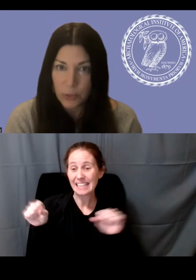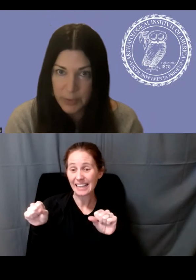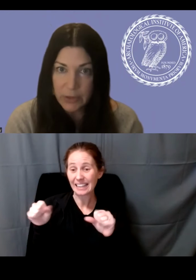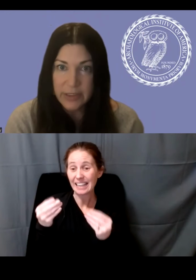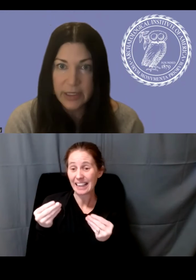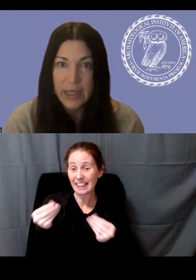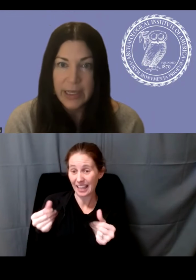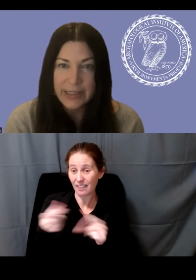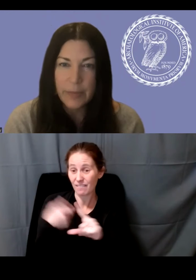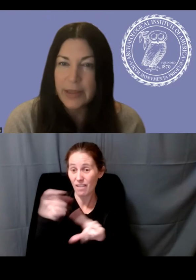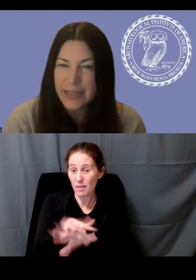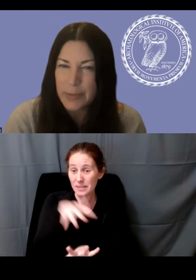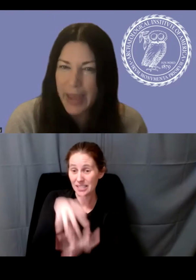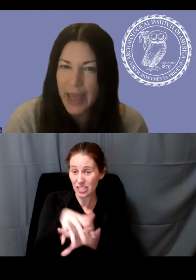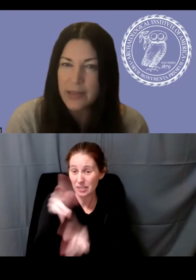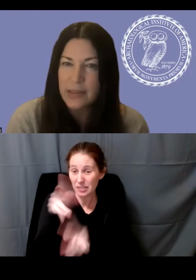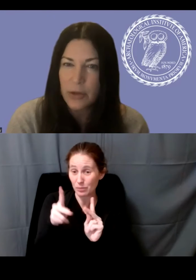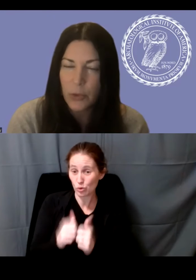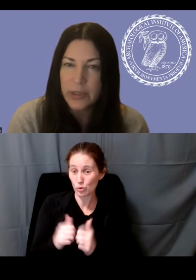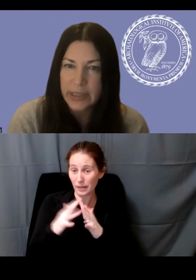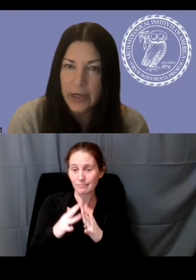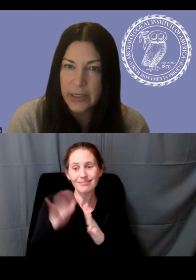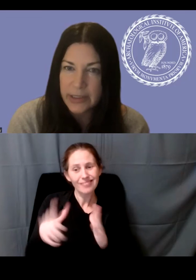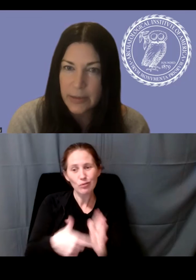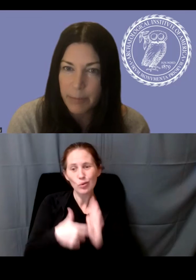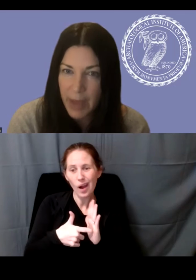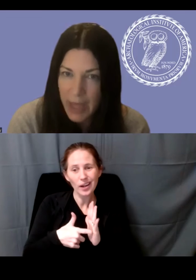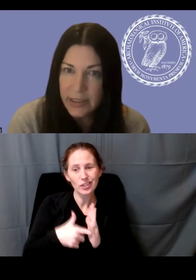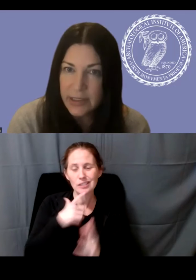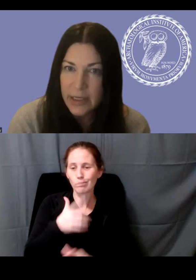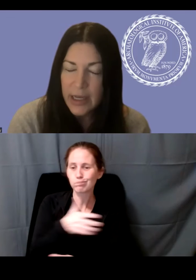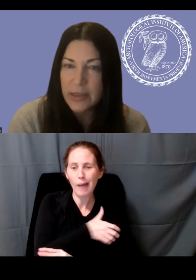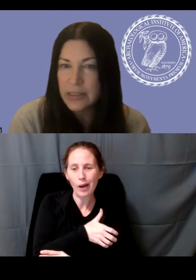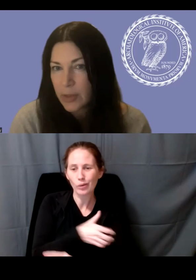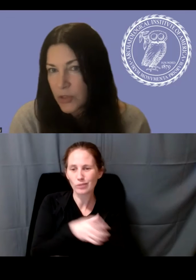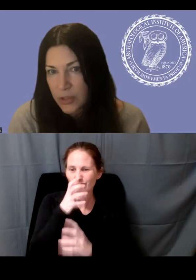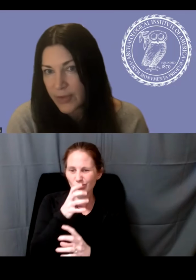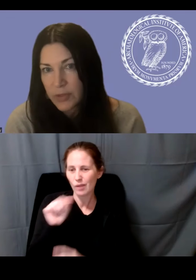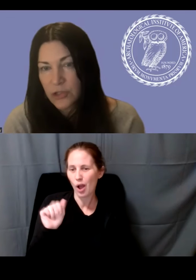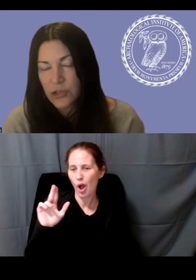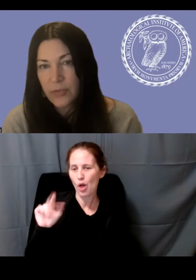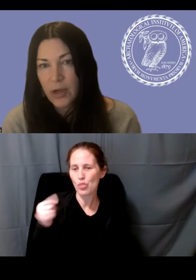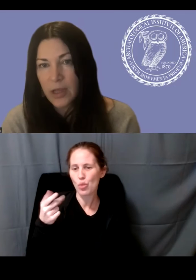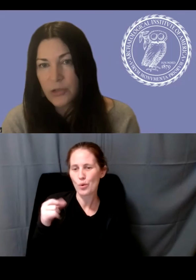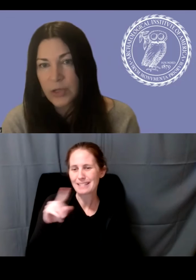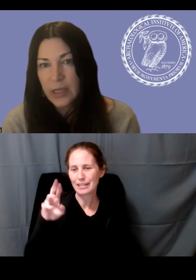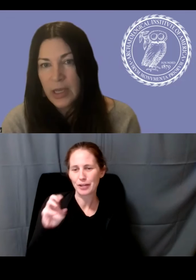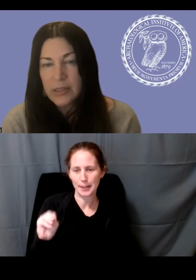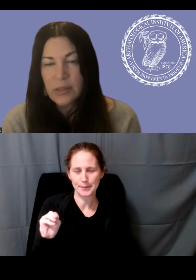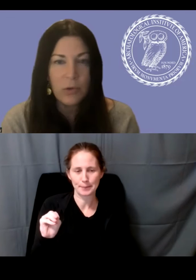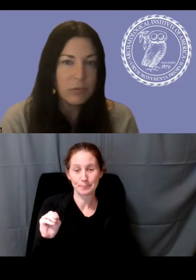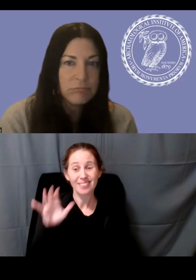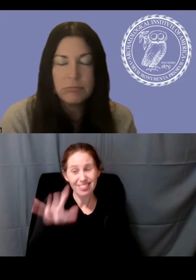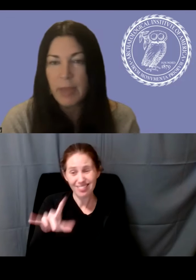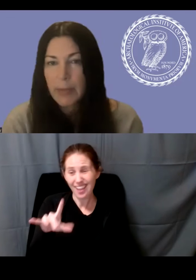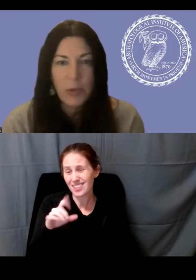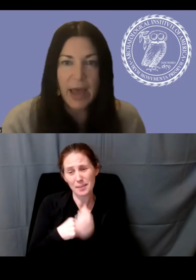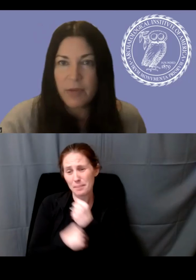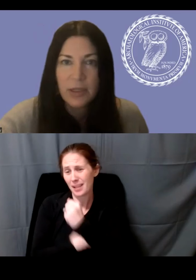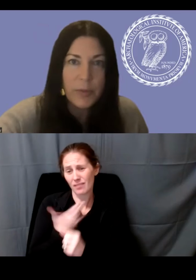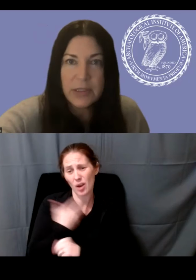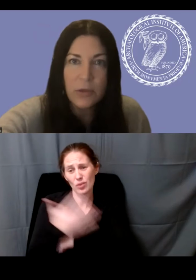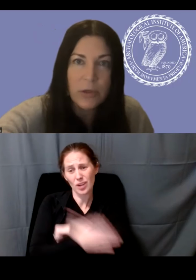people to build it, is something that demands an authoritarianism behind it. And that is very much the foundation of our country. So